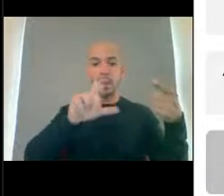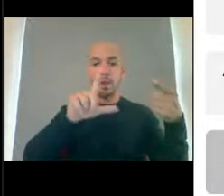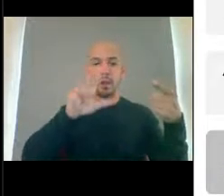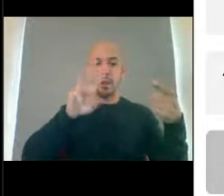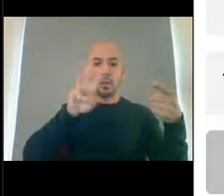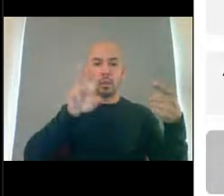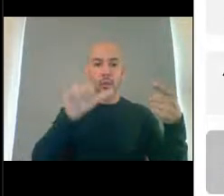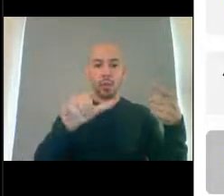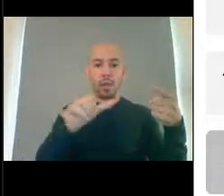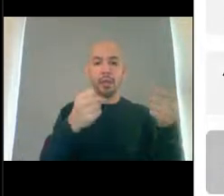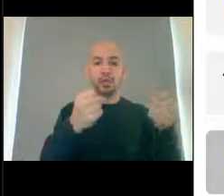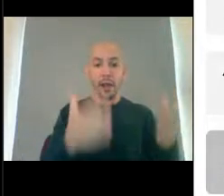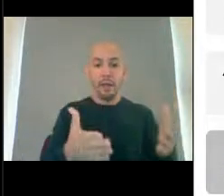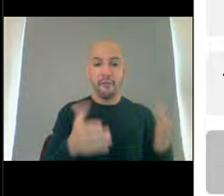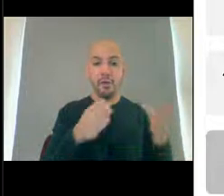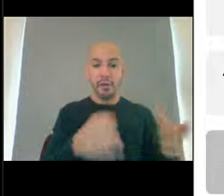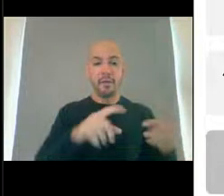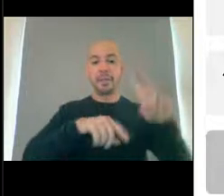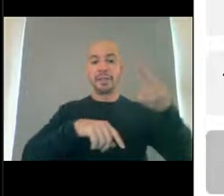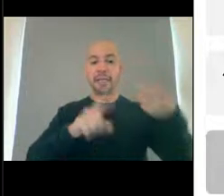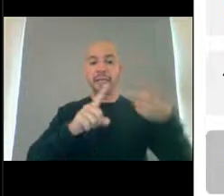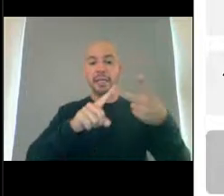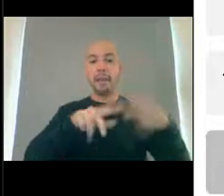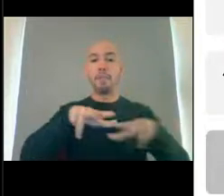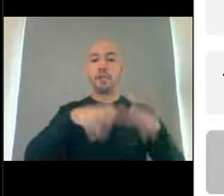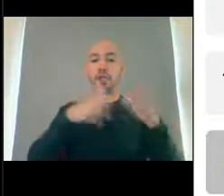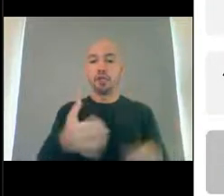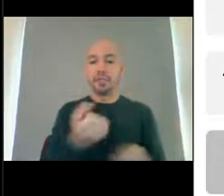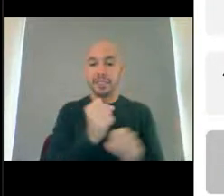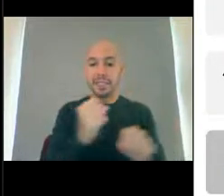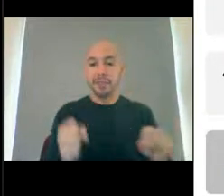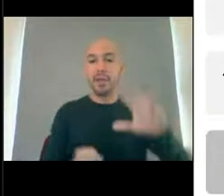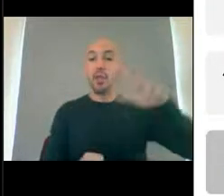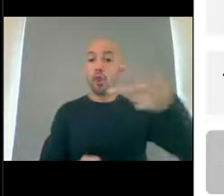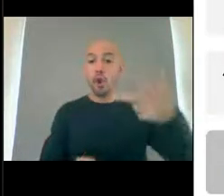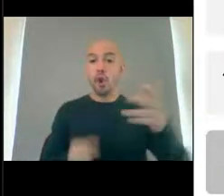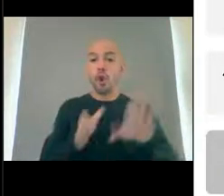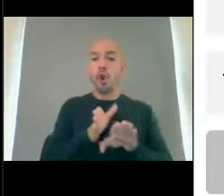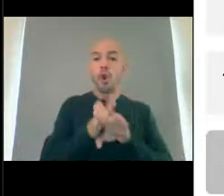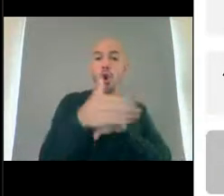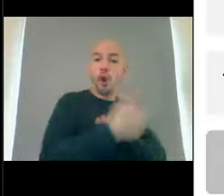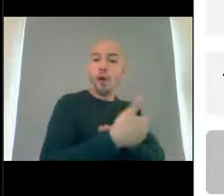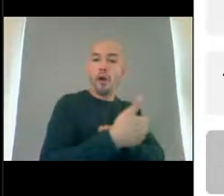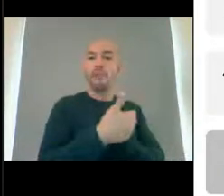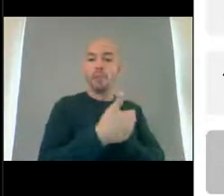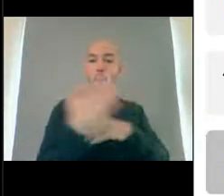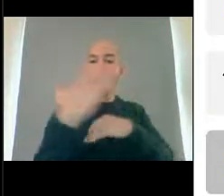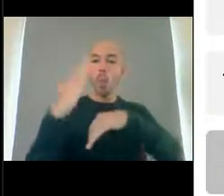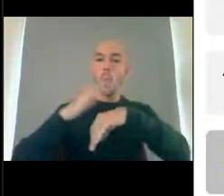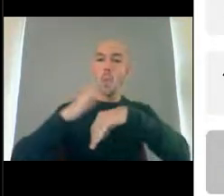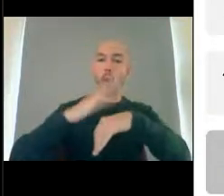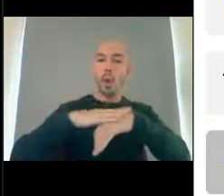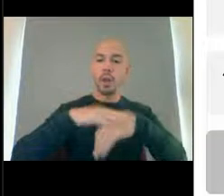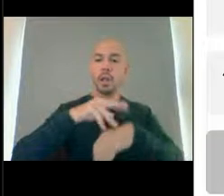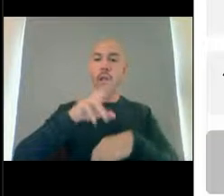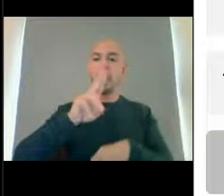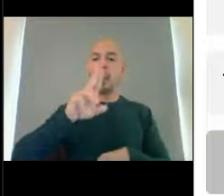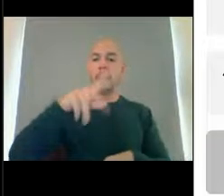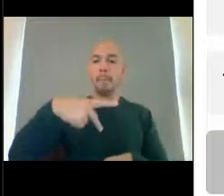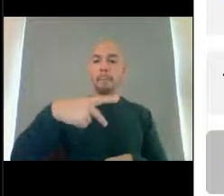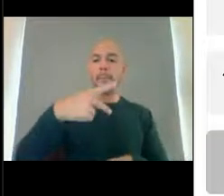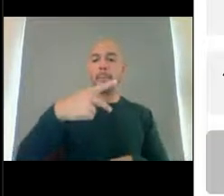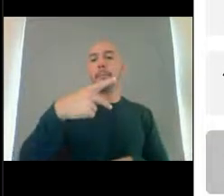pedestrian safety and curb warning upgrades and with that money in those two fiscal years we're